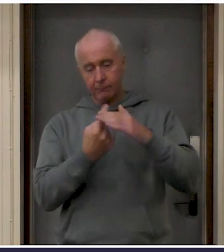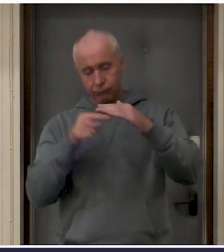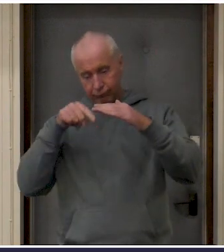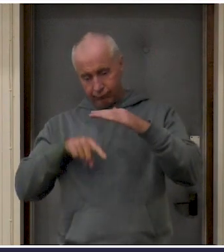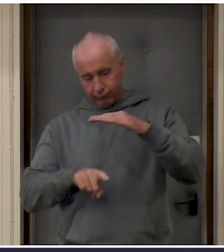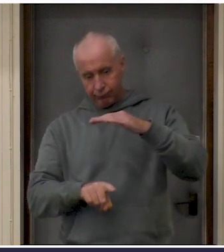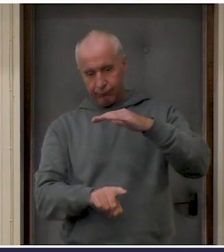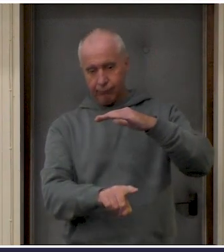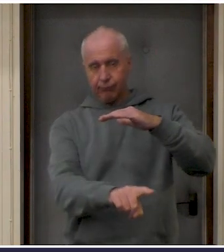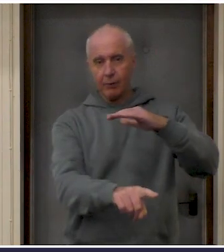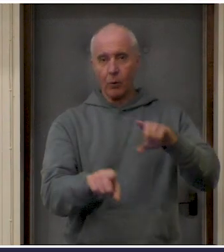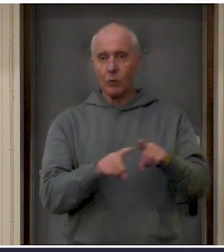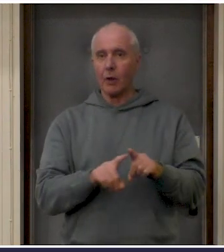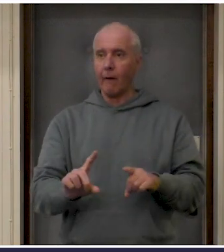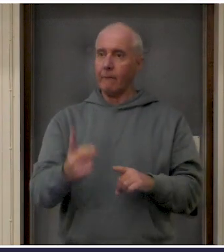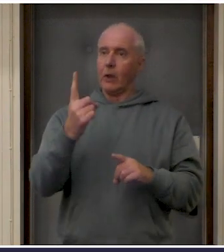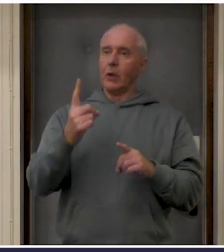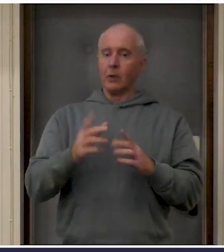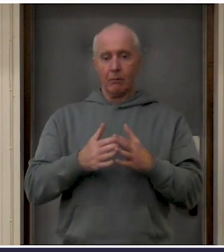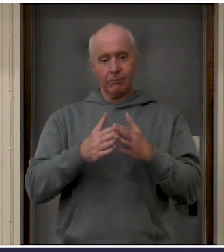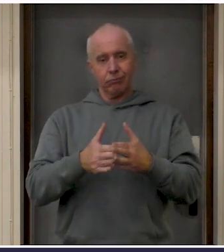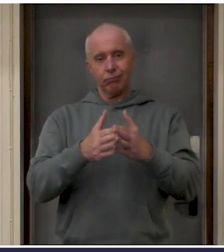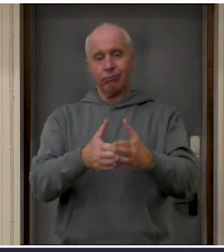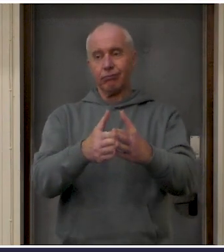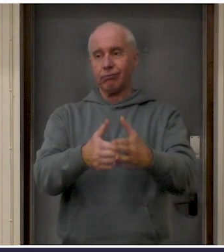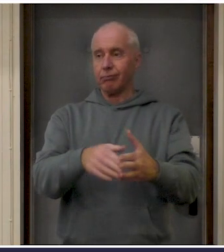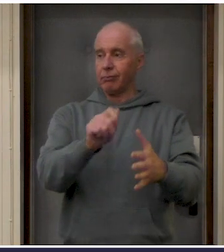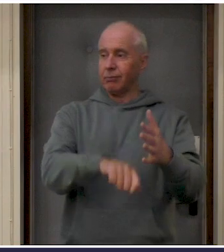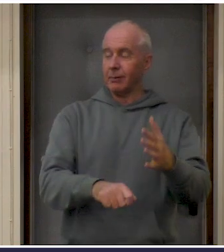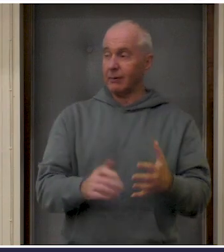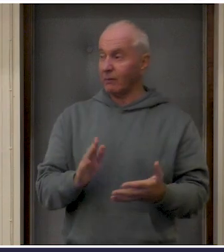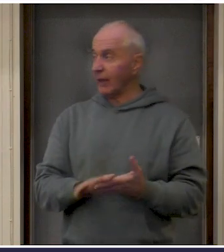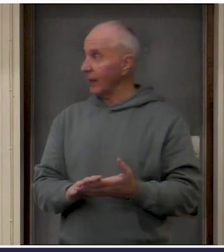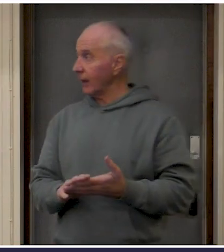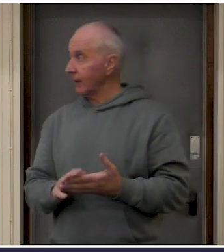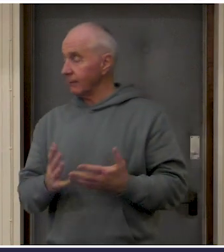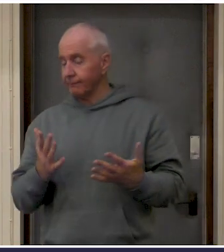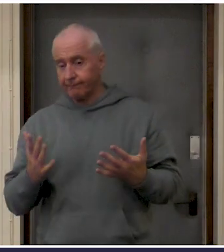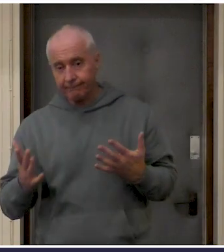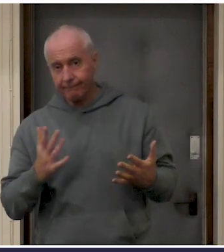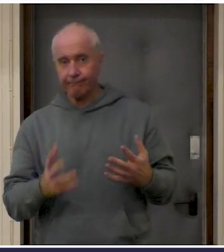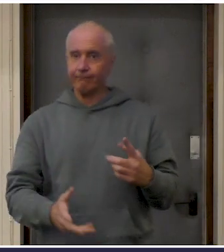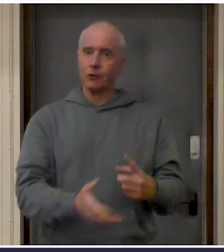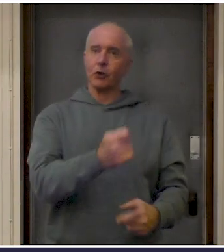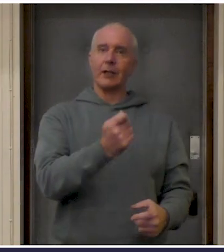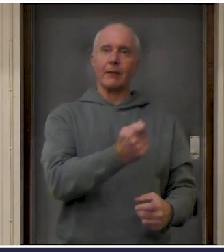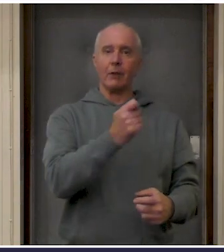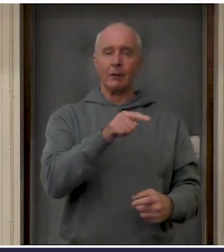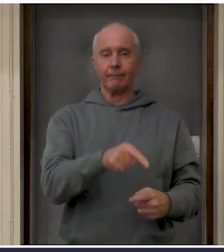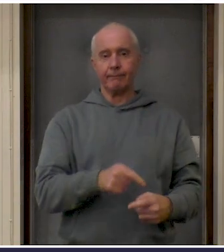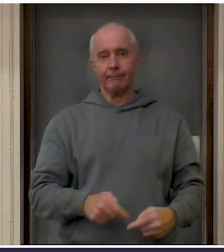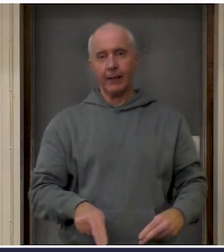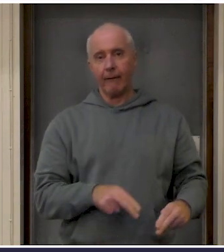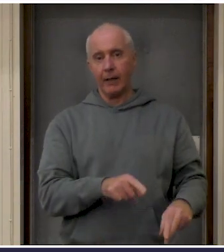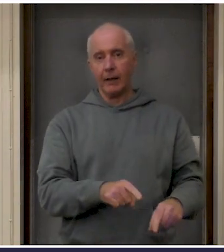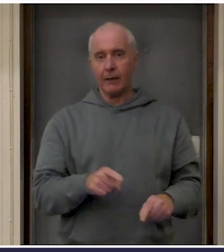So all throughout the history of this program, it was sort of competing against a more successful and more favoured